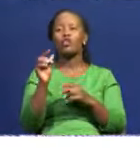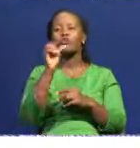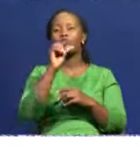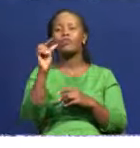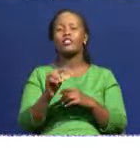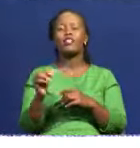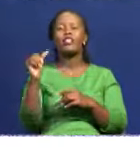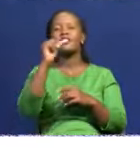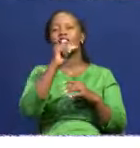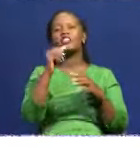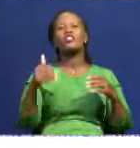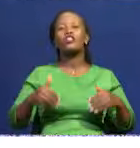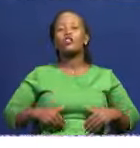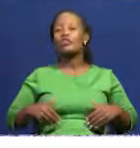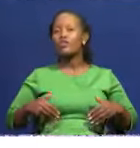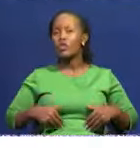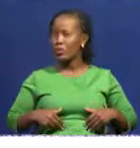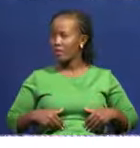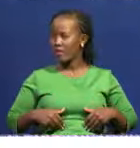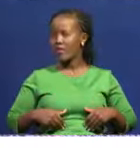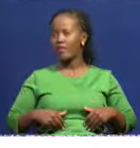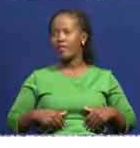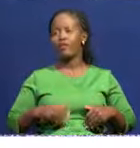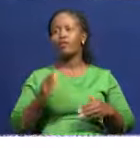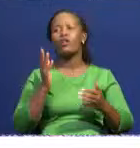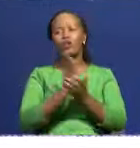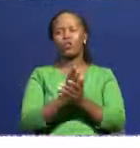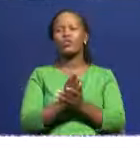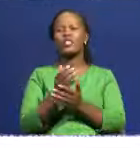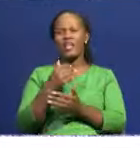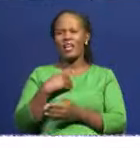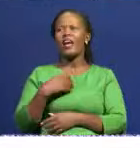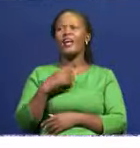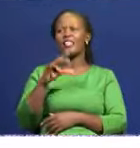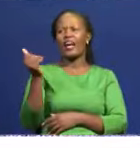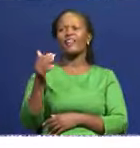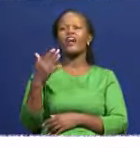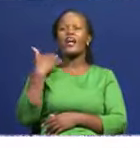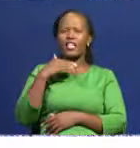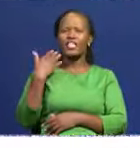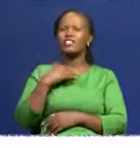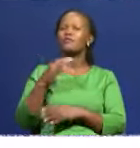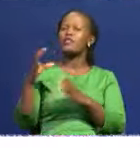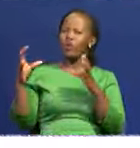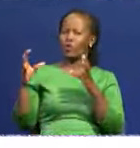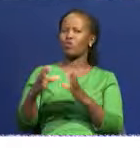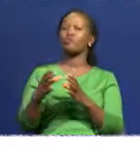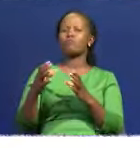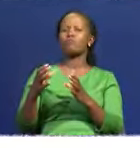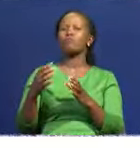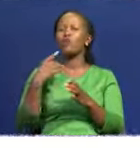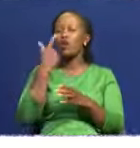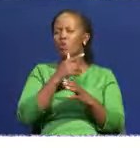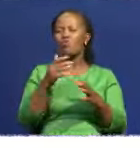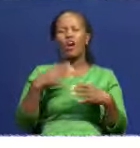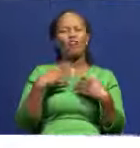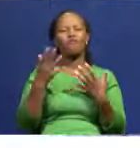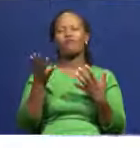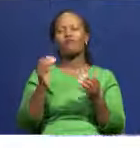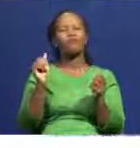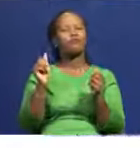kisa wakichukulia hii jambo, kulikuja watu ambao wamekuwa pia ni wakora, wameingia ndani, wametuharibia